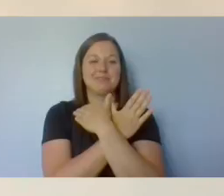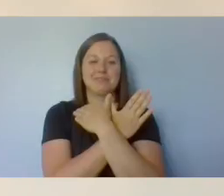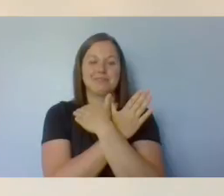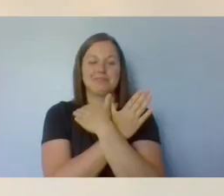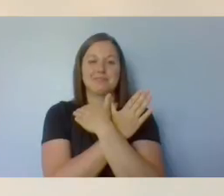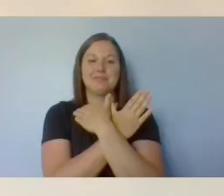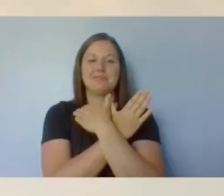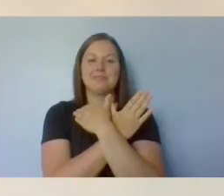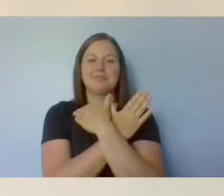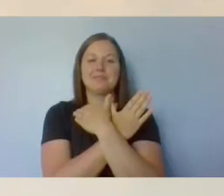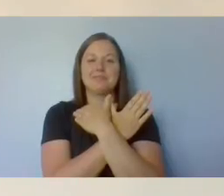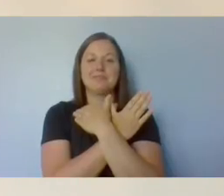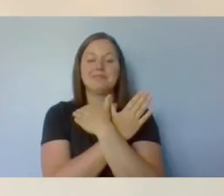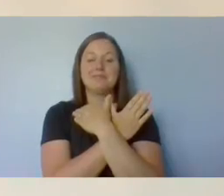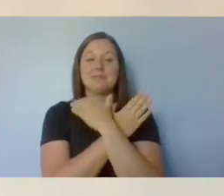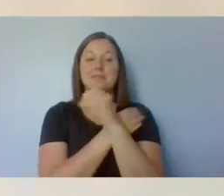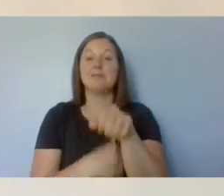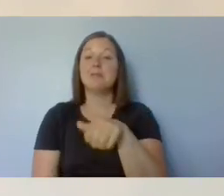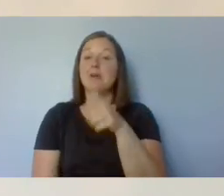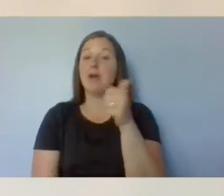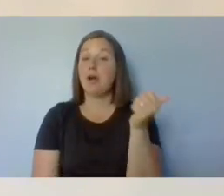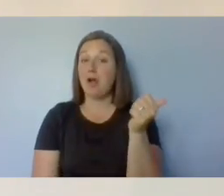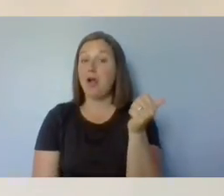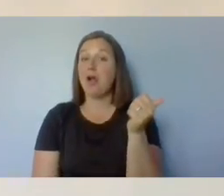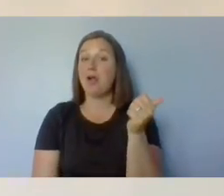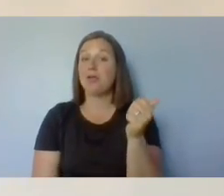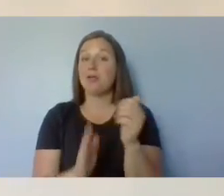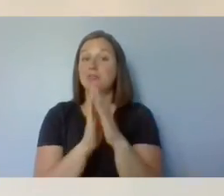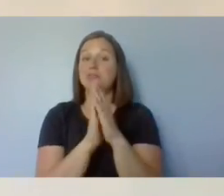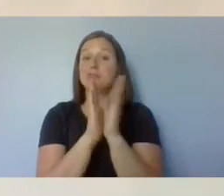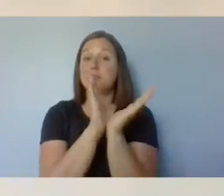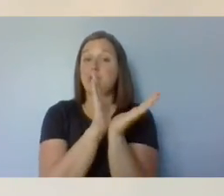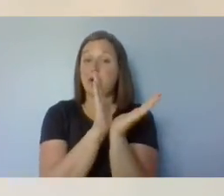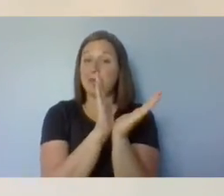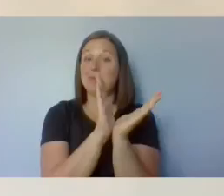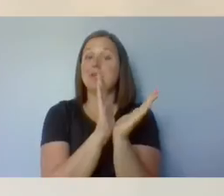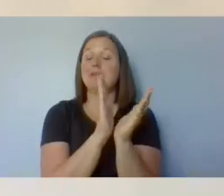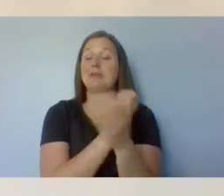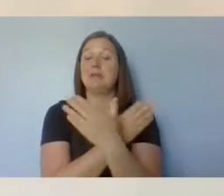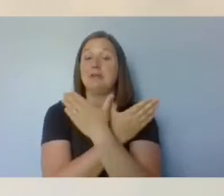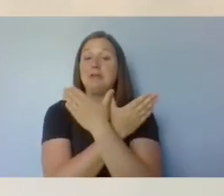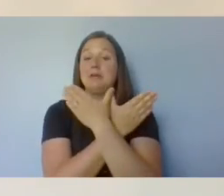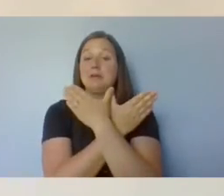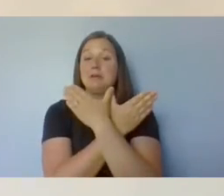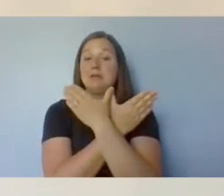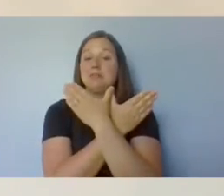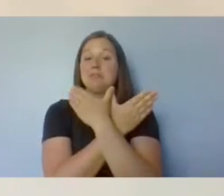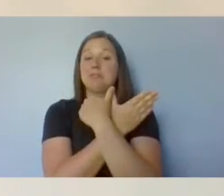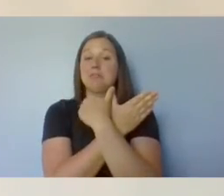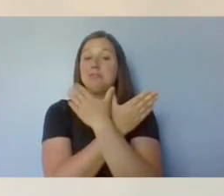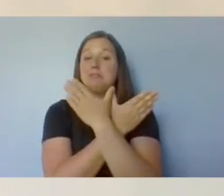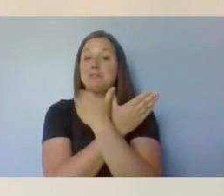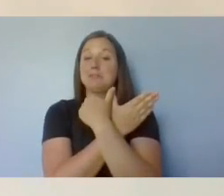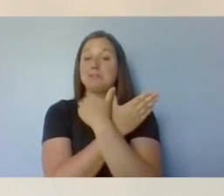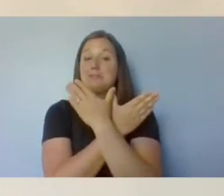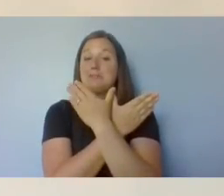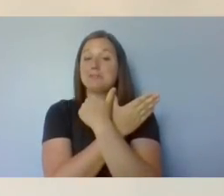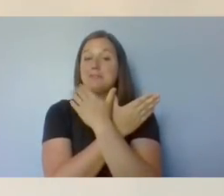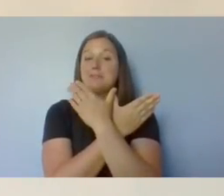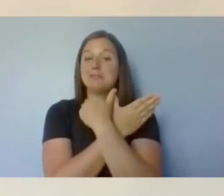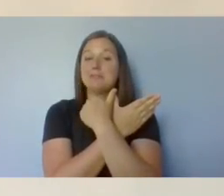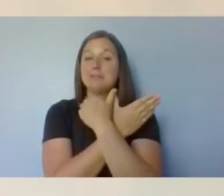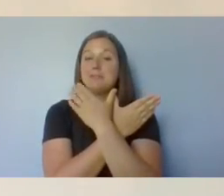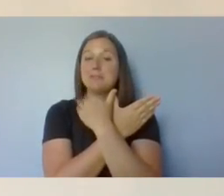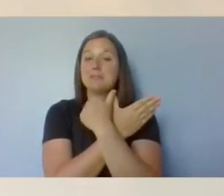Come back to center and take it to the other side. Open your knee and butterfly flap your